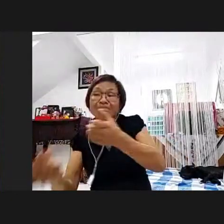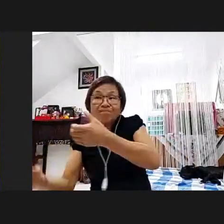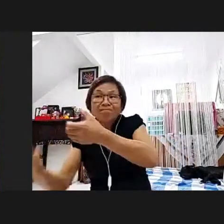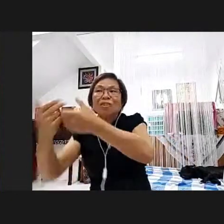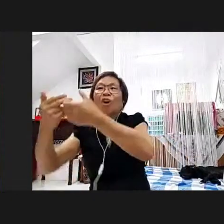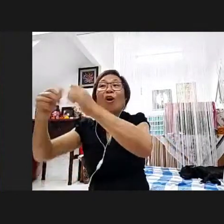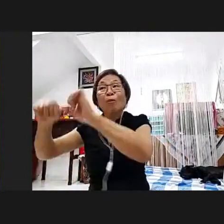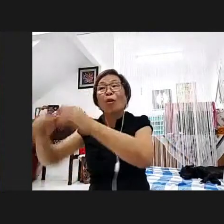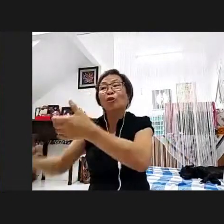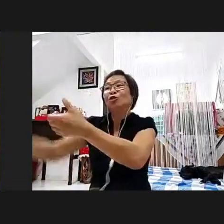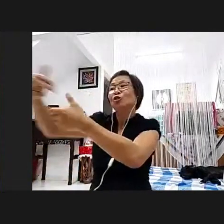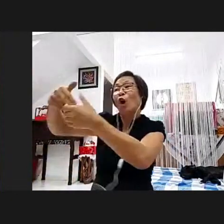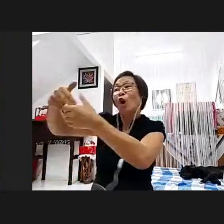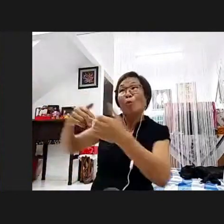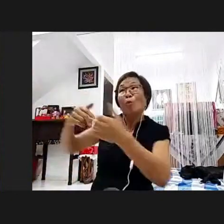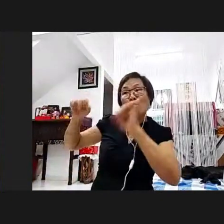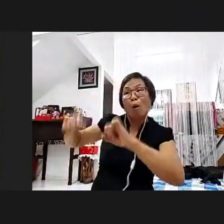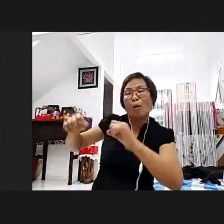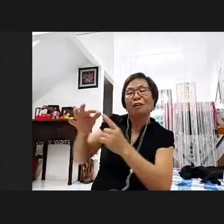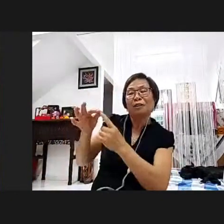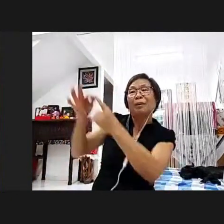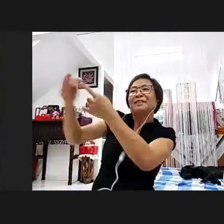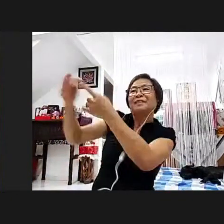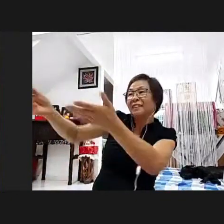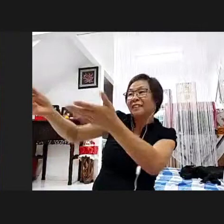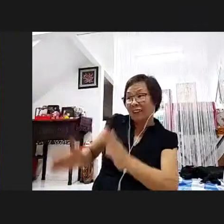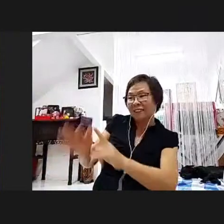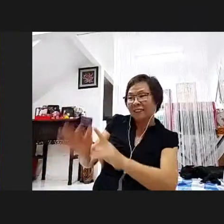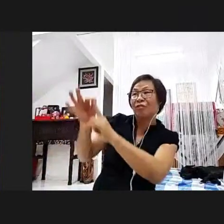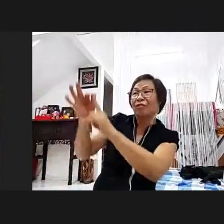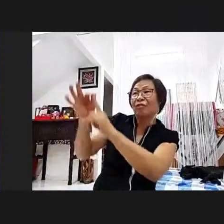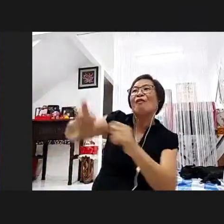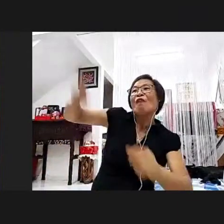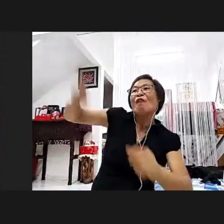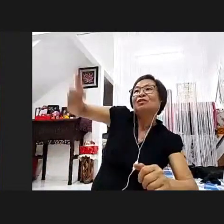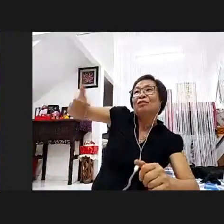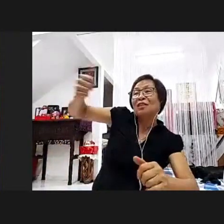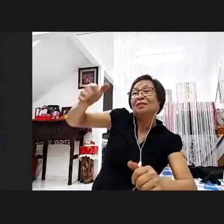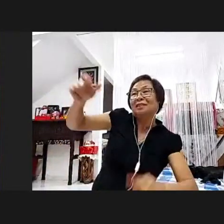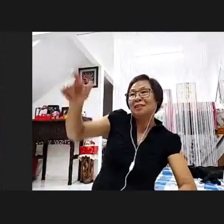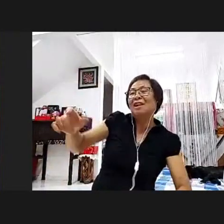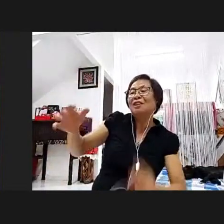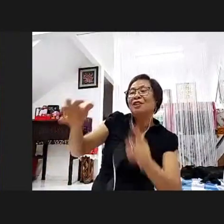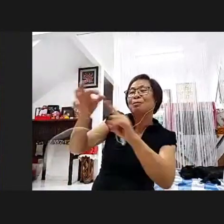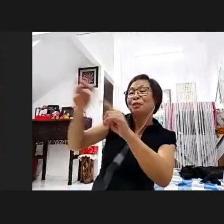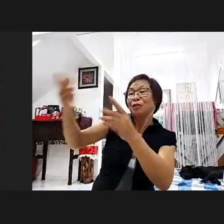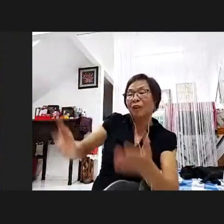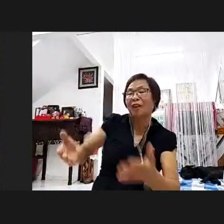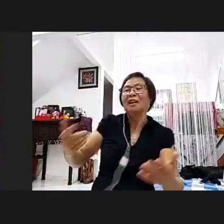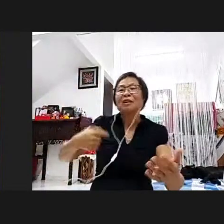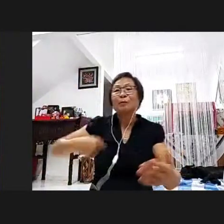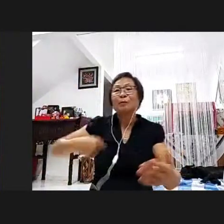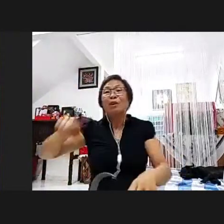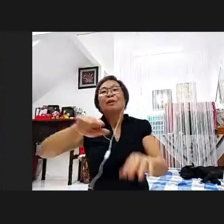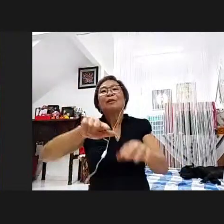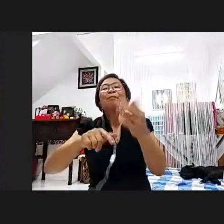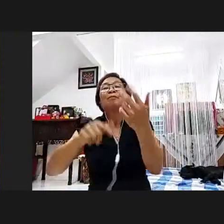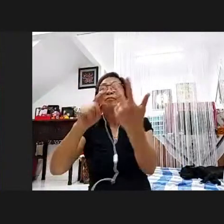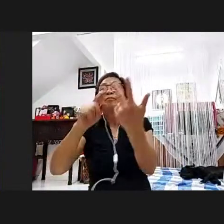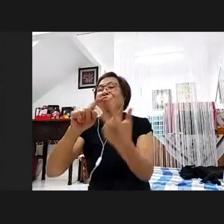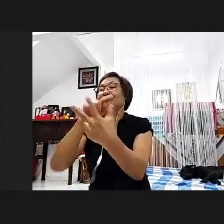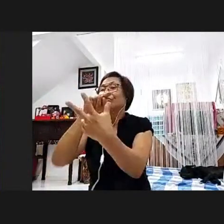So that's our first special guest. So now, of course, we're going to make our three